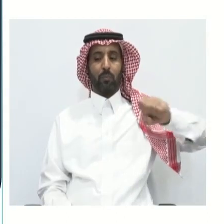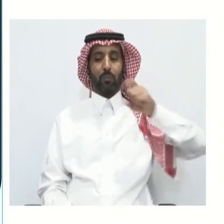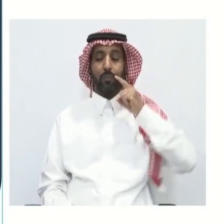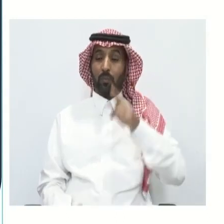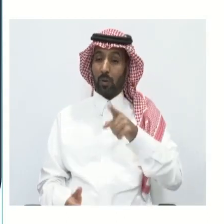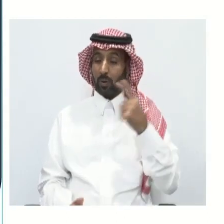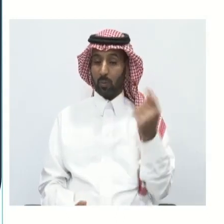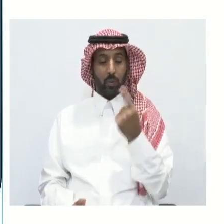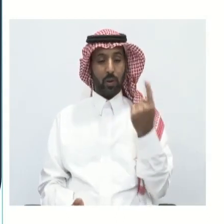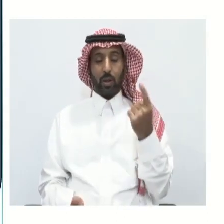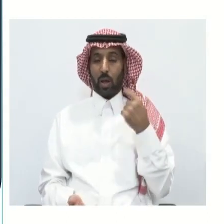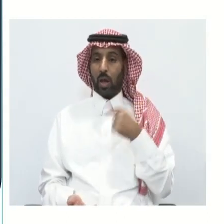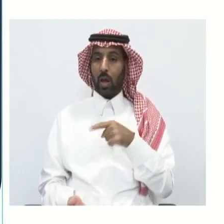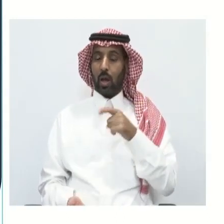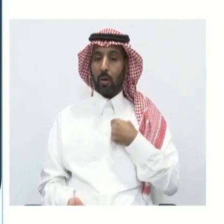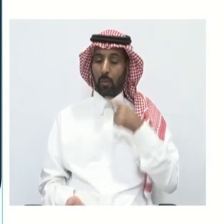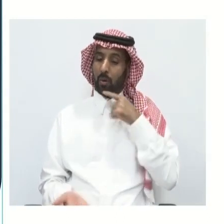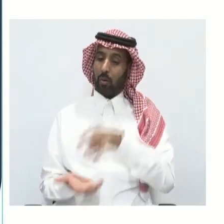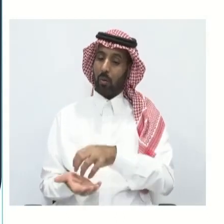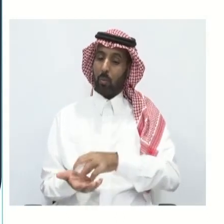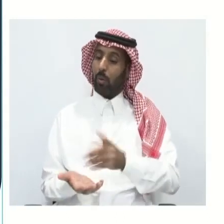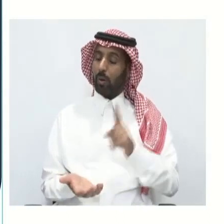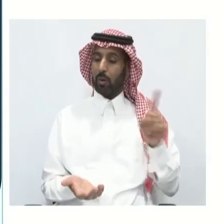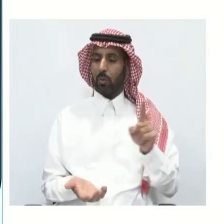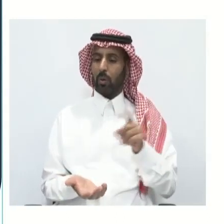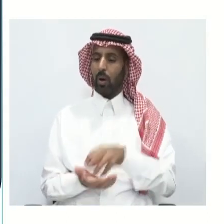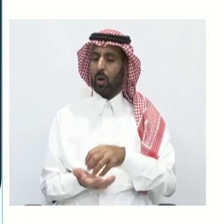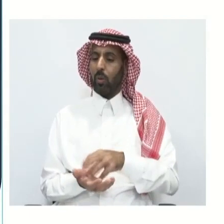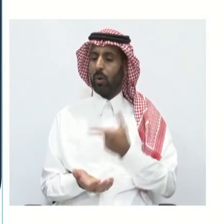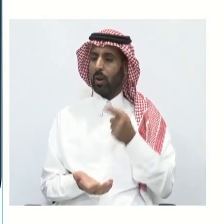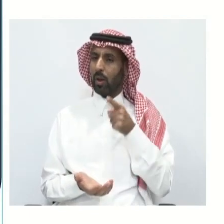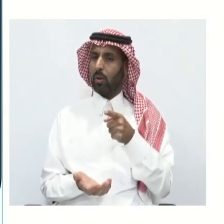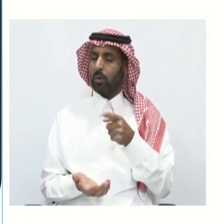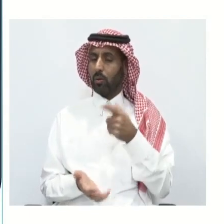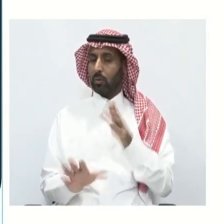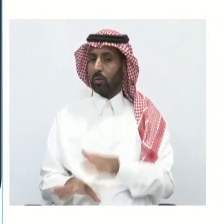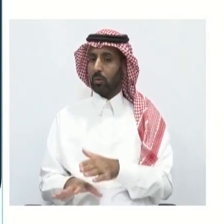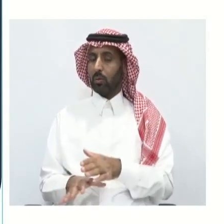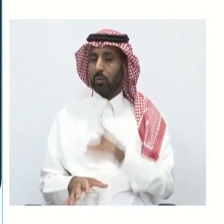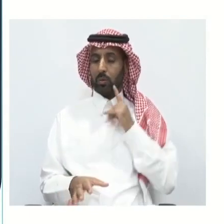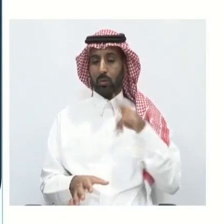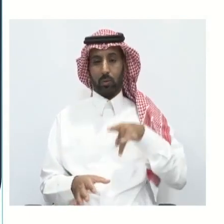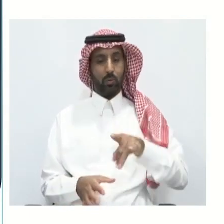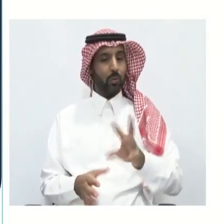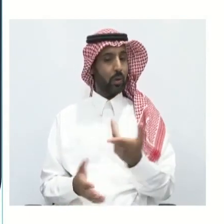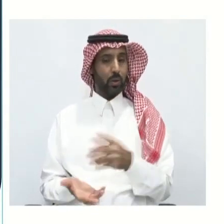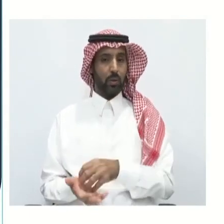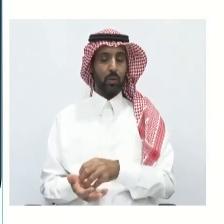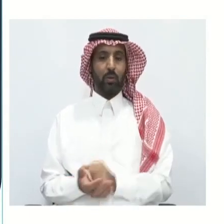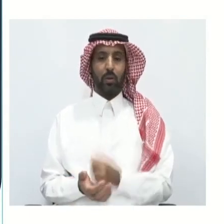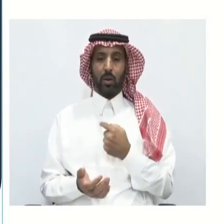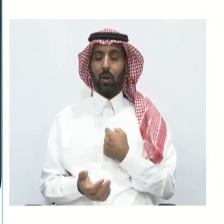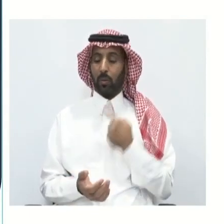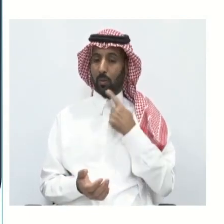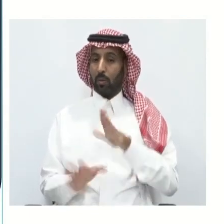stay? Where is asking for a location? Where are you? Where am I? Where am I going to stay? You're going to